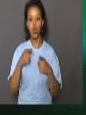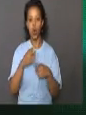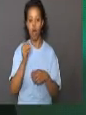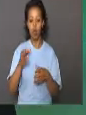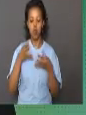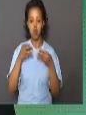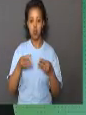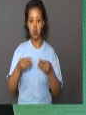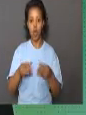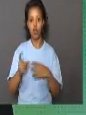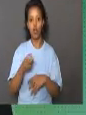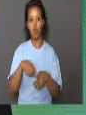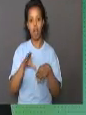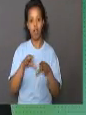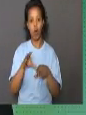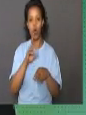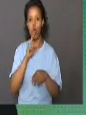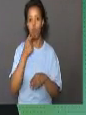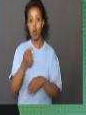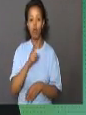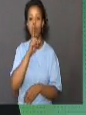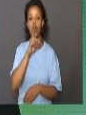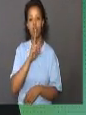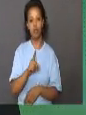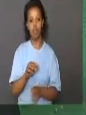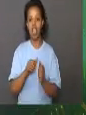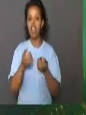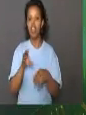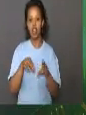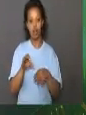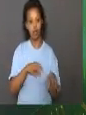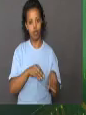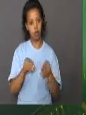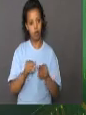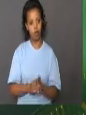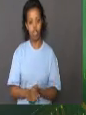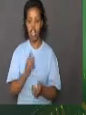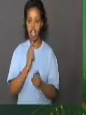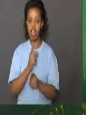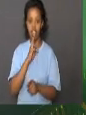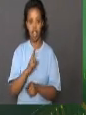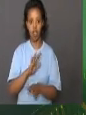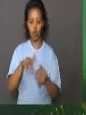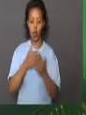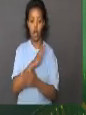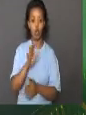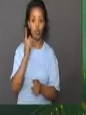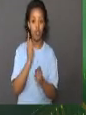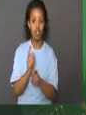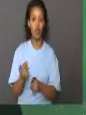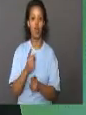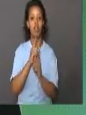true. How did you do, students? I am sure everyone did a great